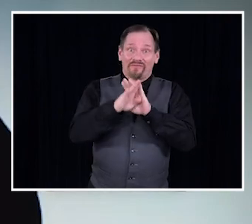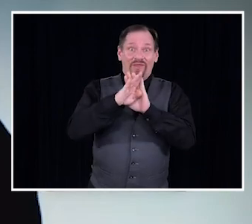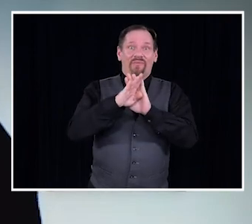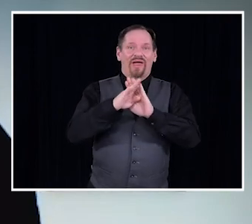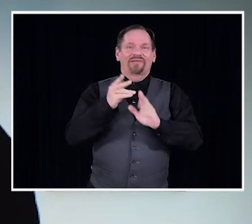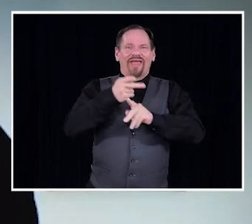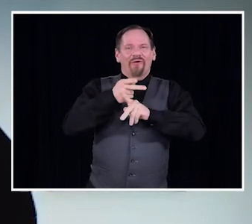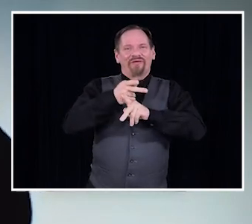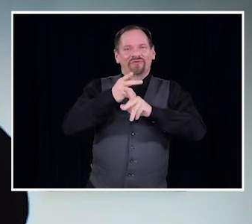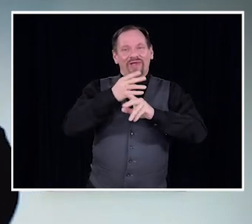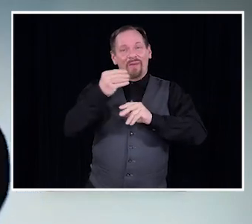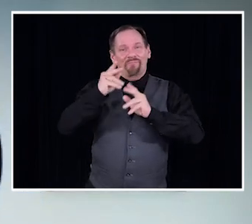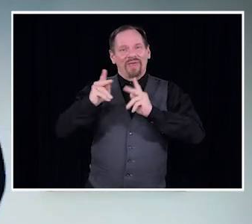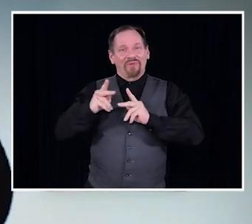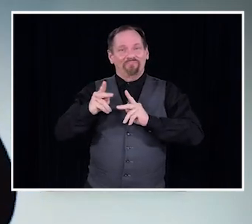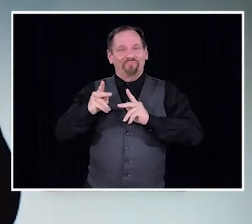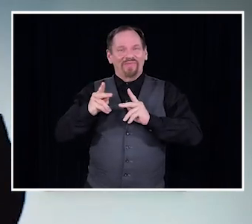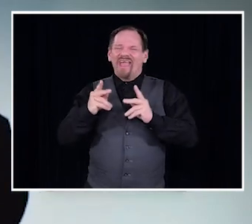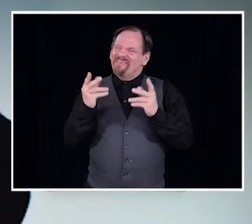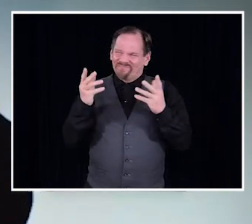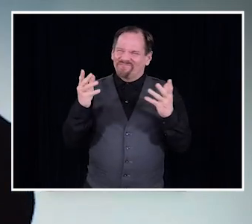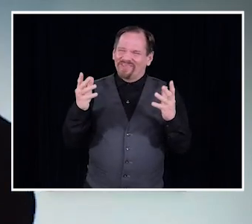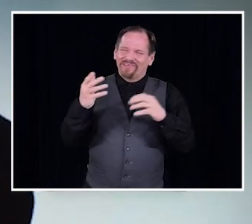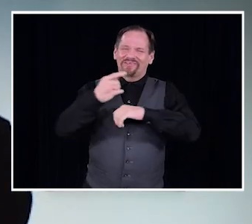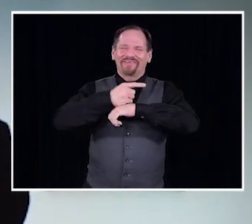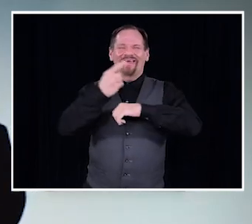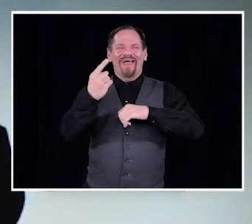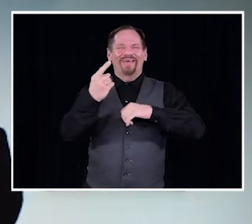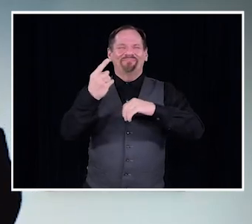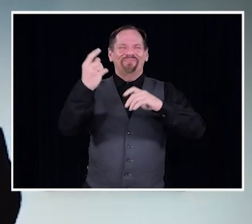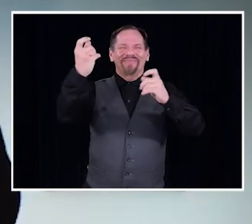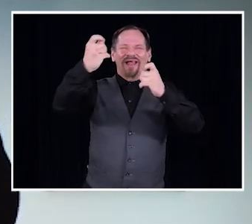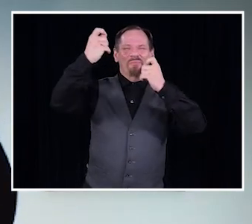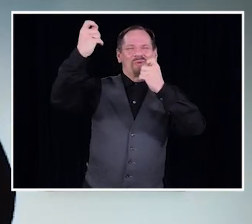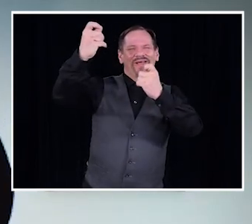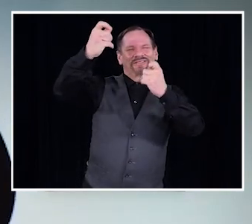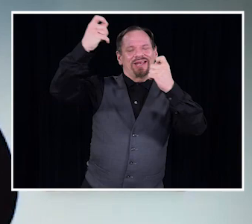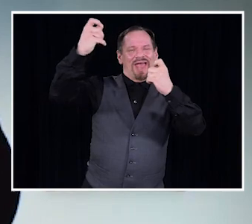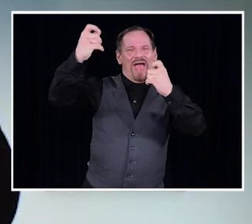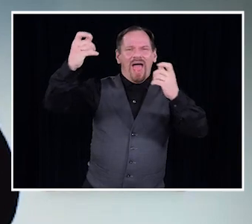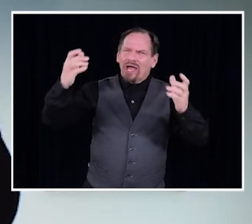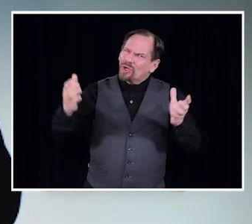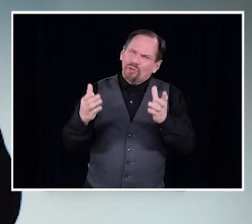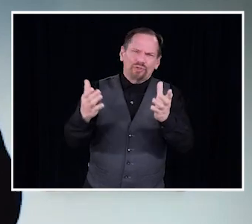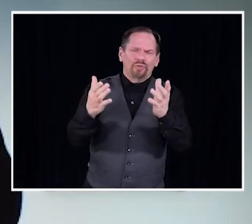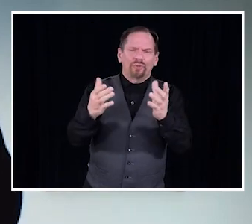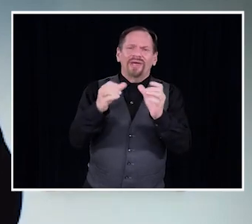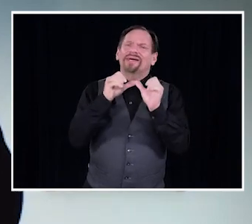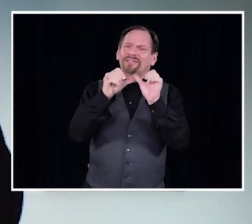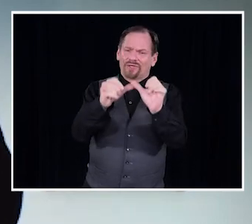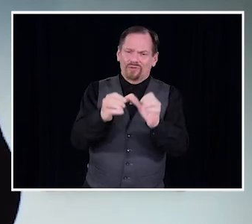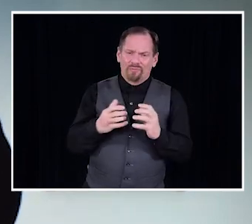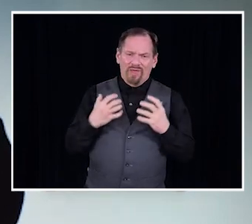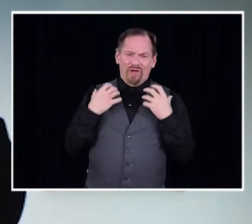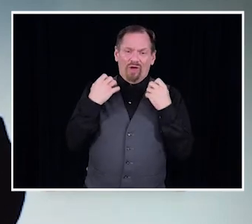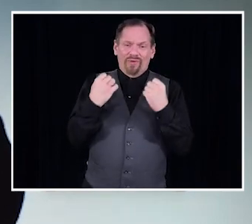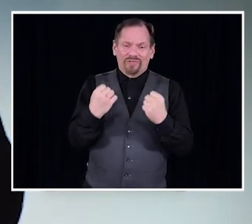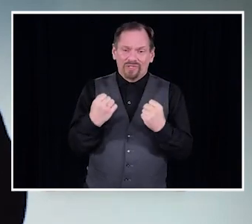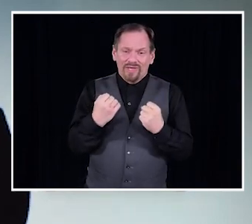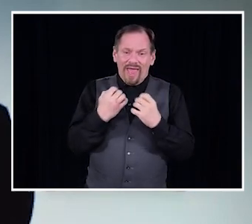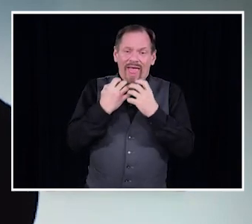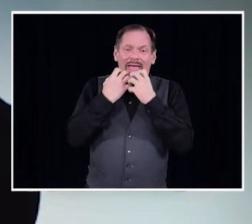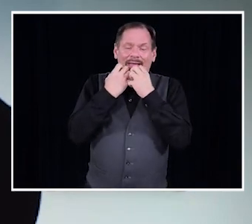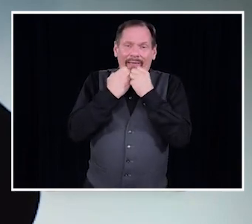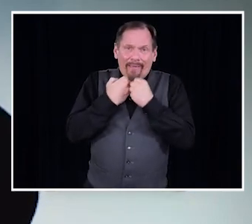people. This concludes today's ceremony. I urge you to remain courageous and